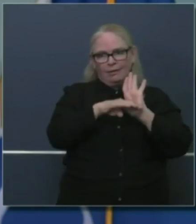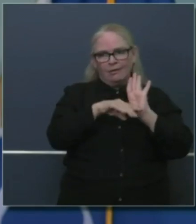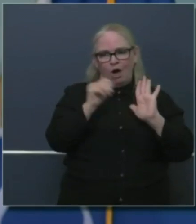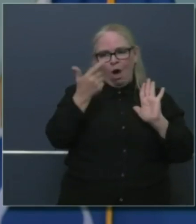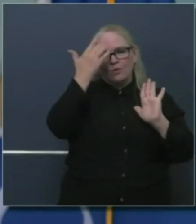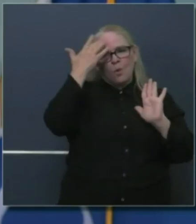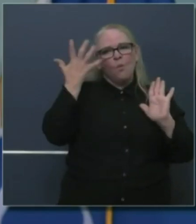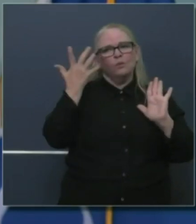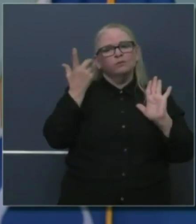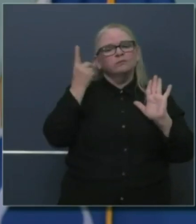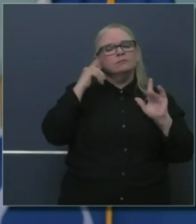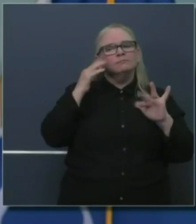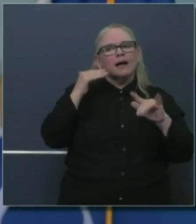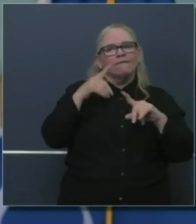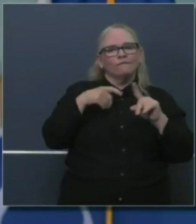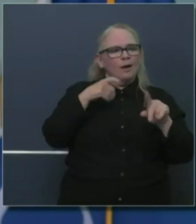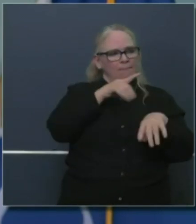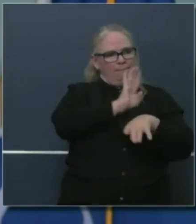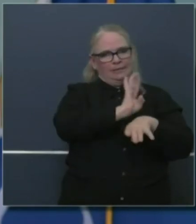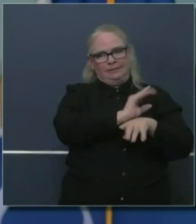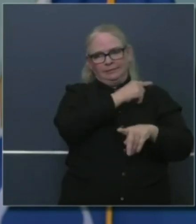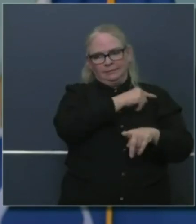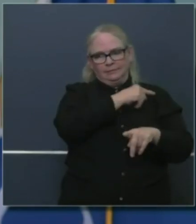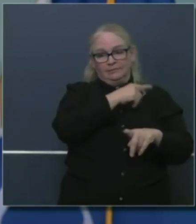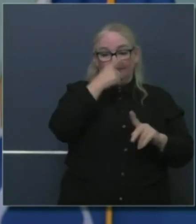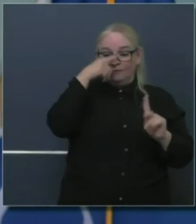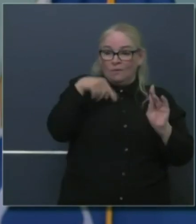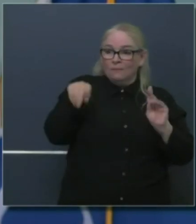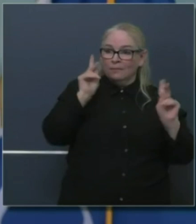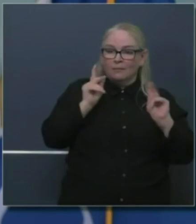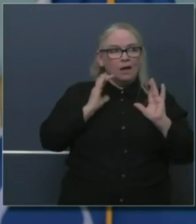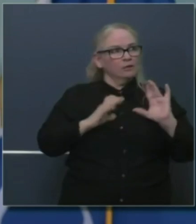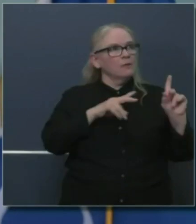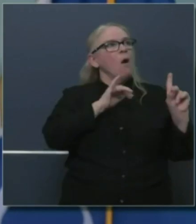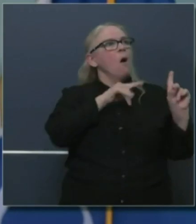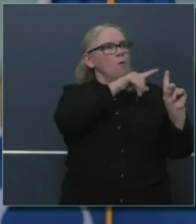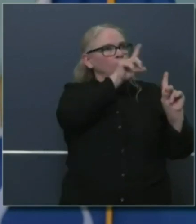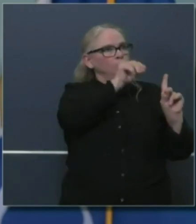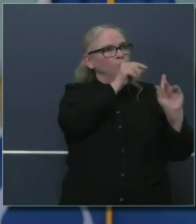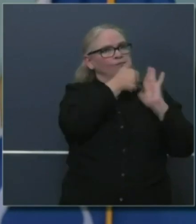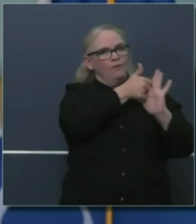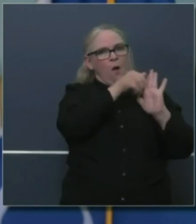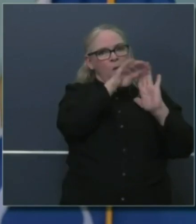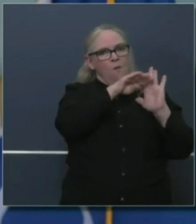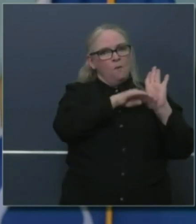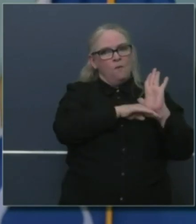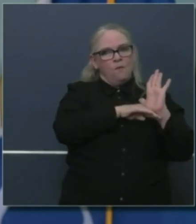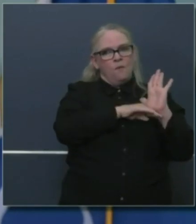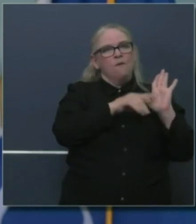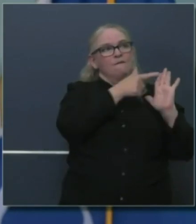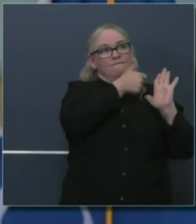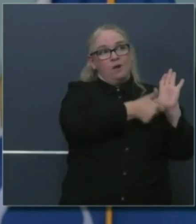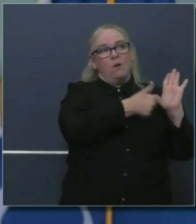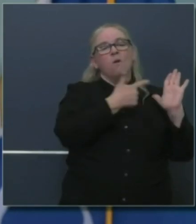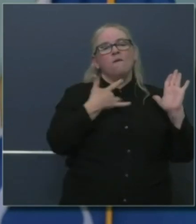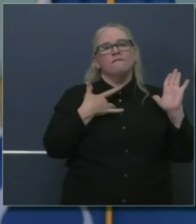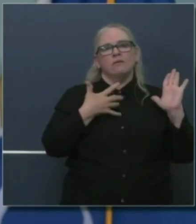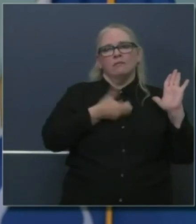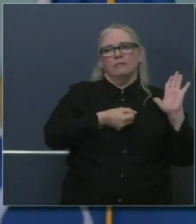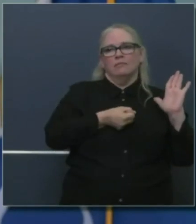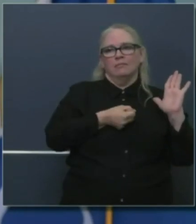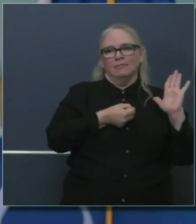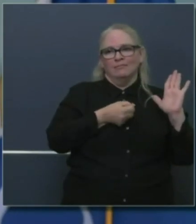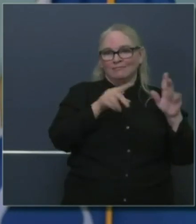in their respective communities. So as soon as next week, we'll see, I think, a lot of energy in that space. Just close